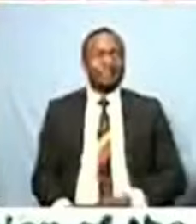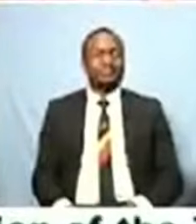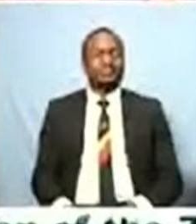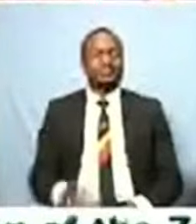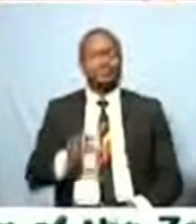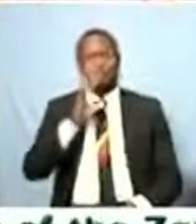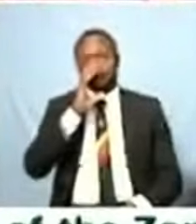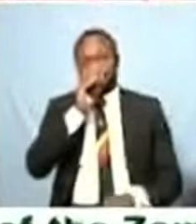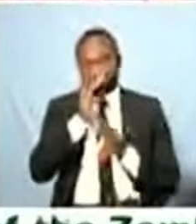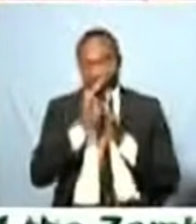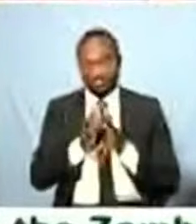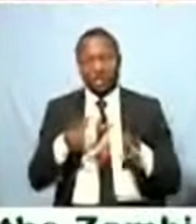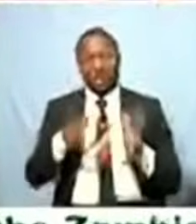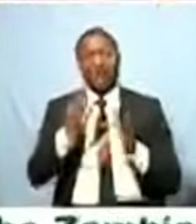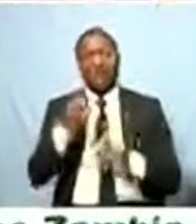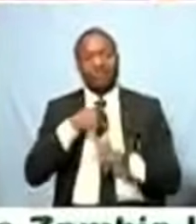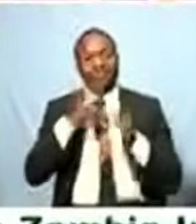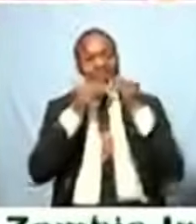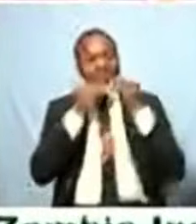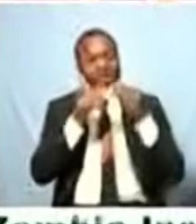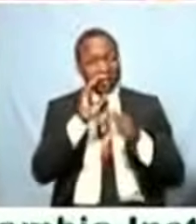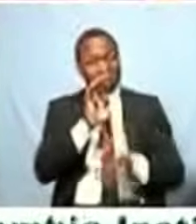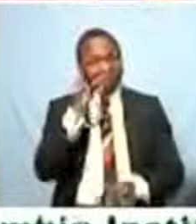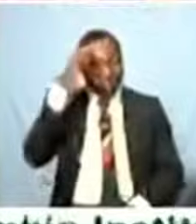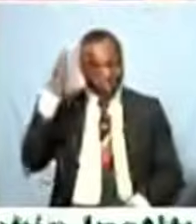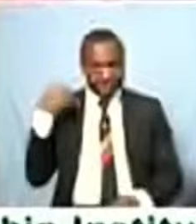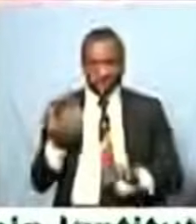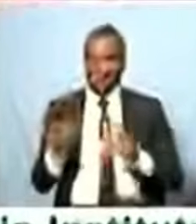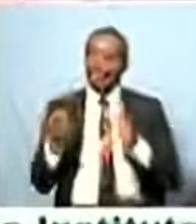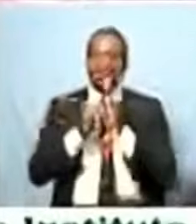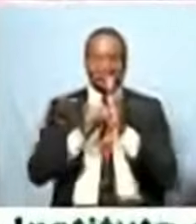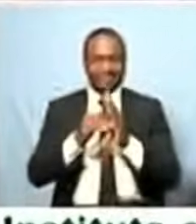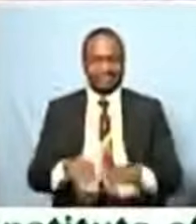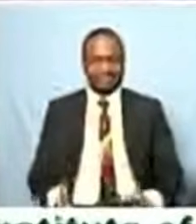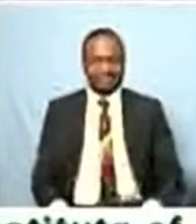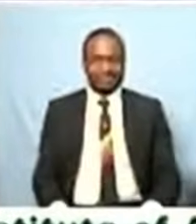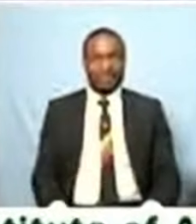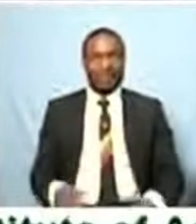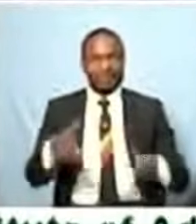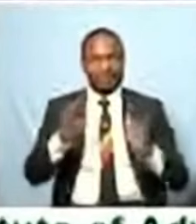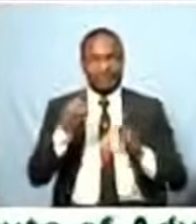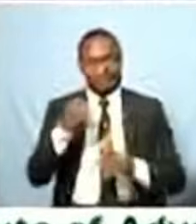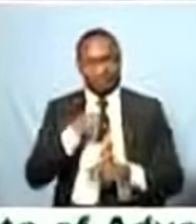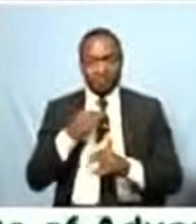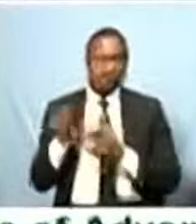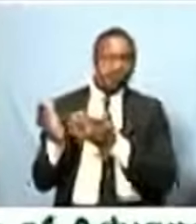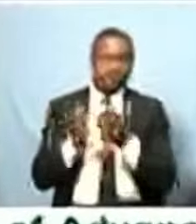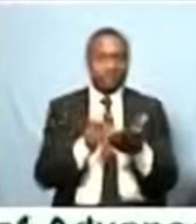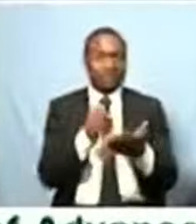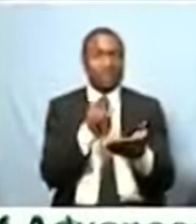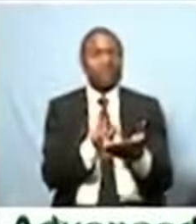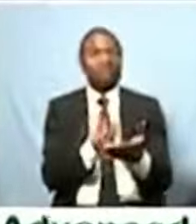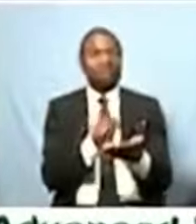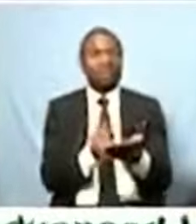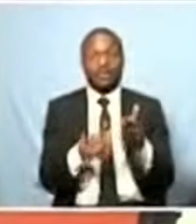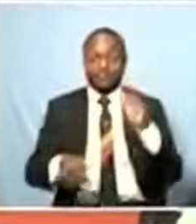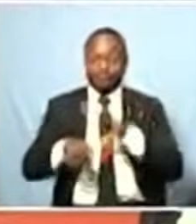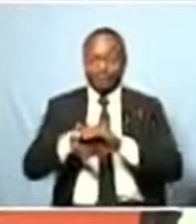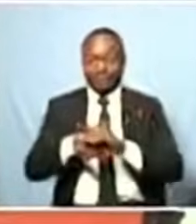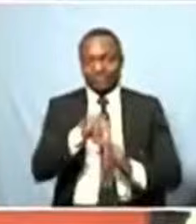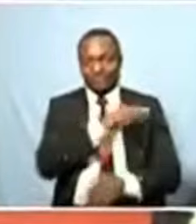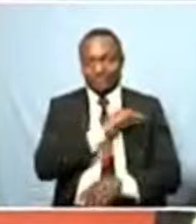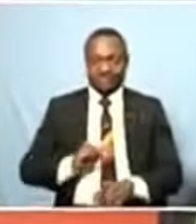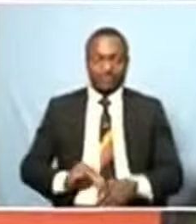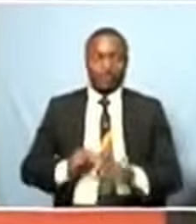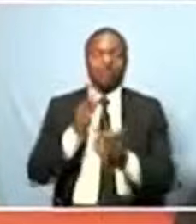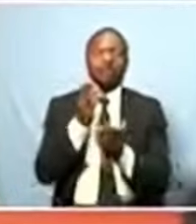Madam Speaker, allow me to thank your office once again for allowing me to bring this private member's